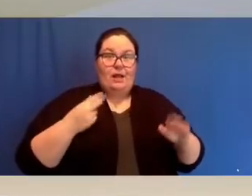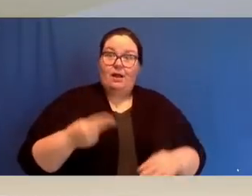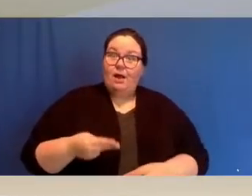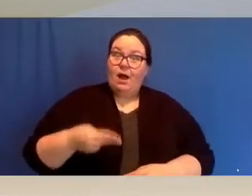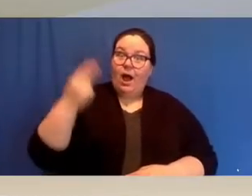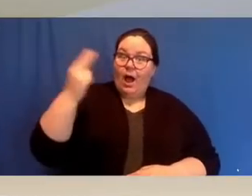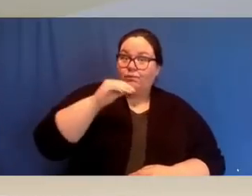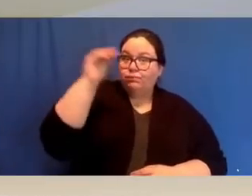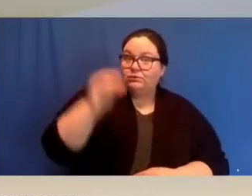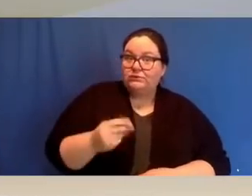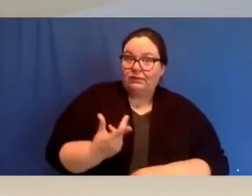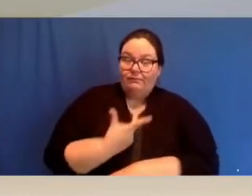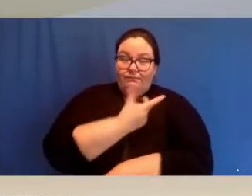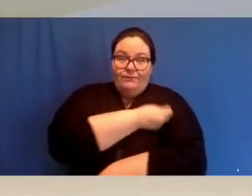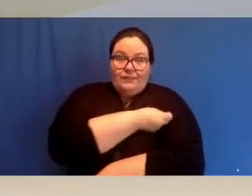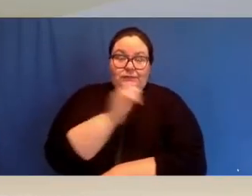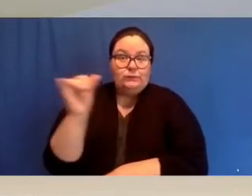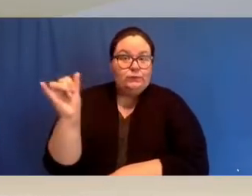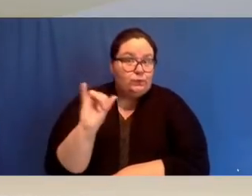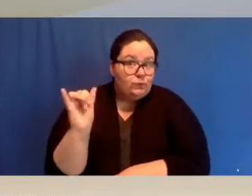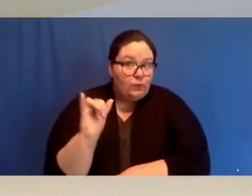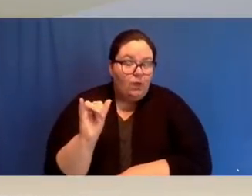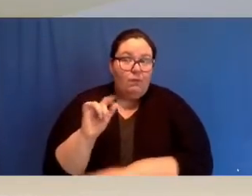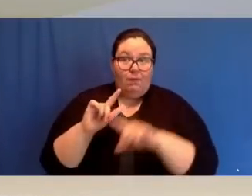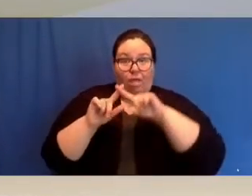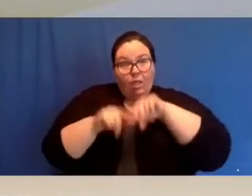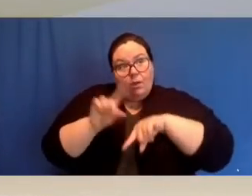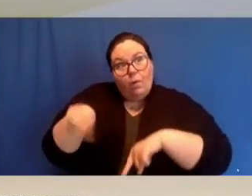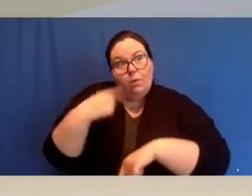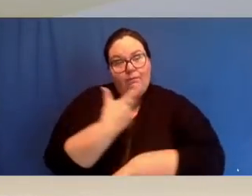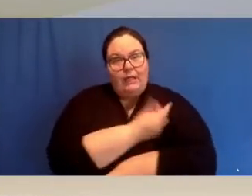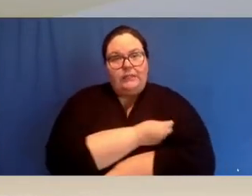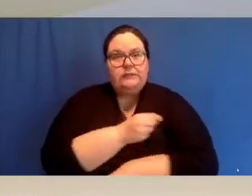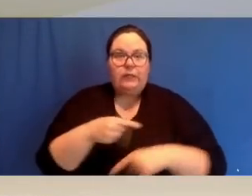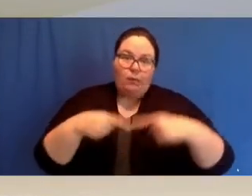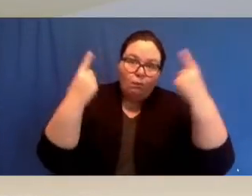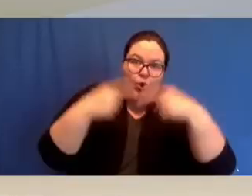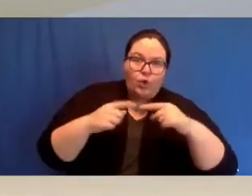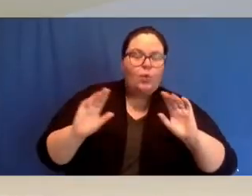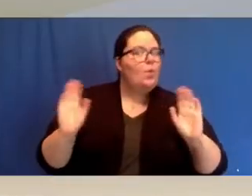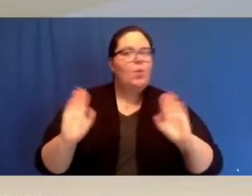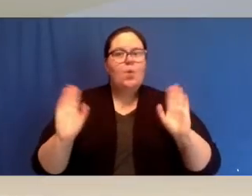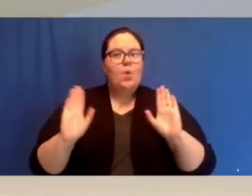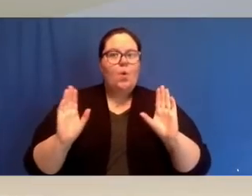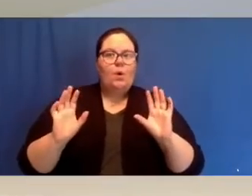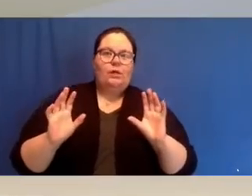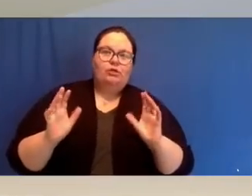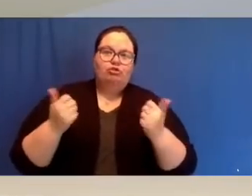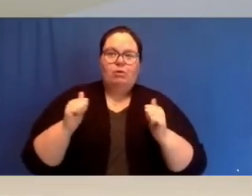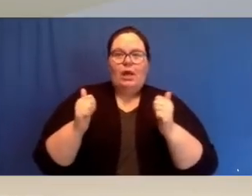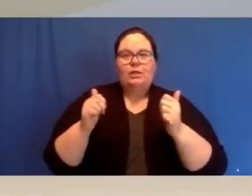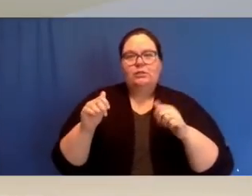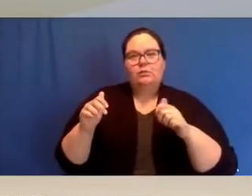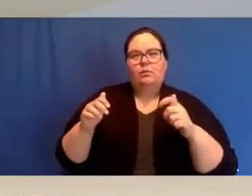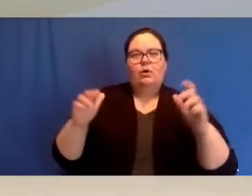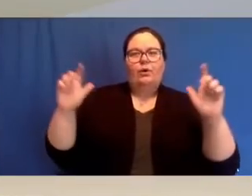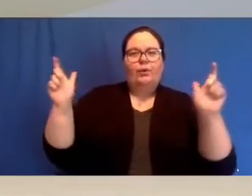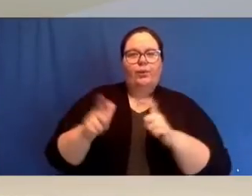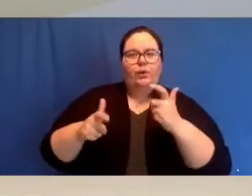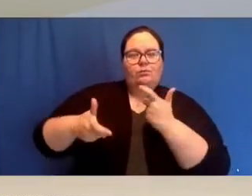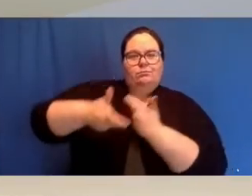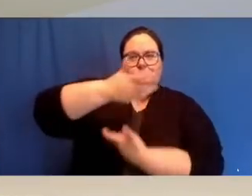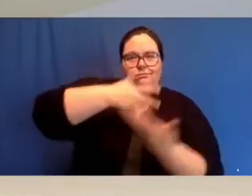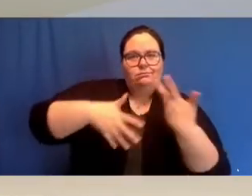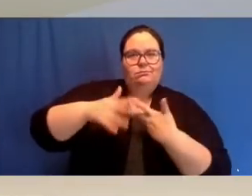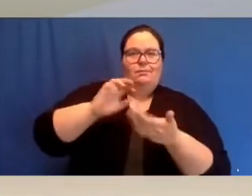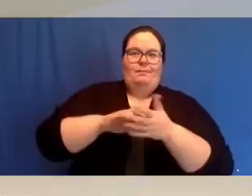in the country, but we cannot rely on that alone. And if we can slow our interactions, we can slow the